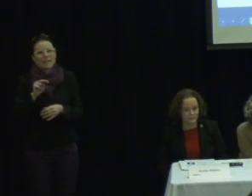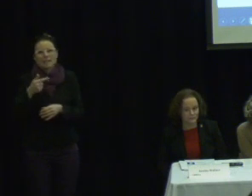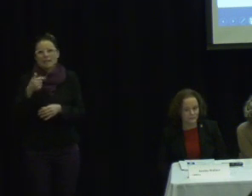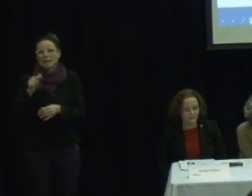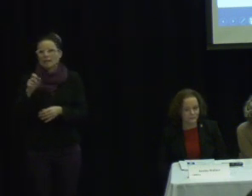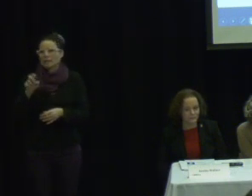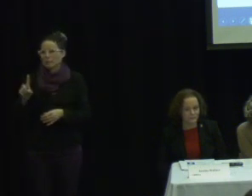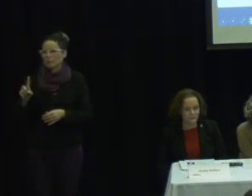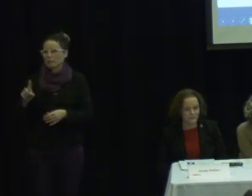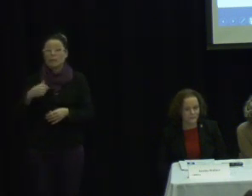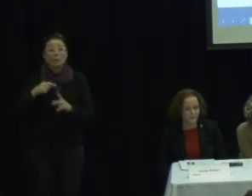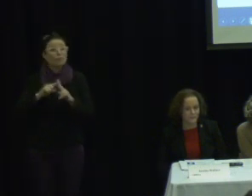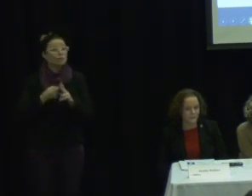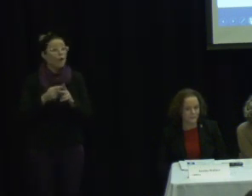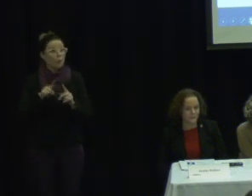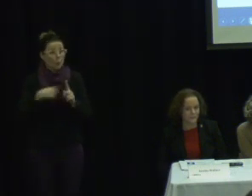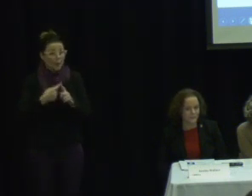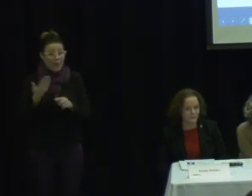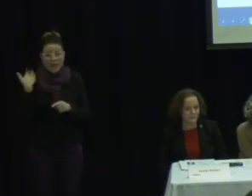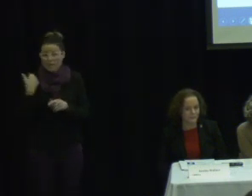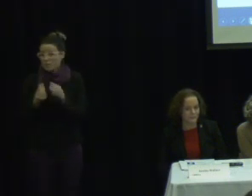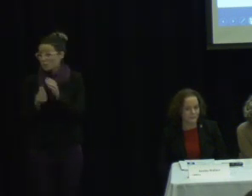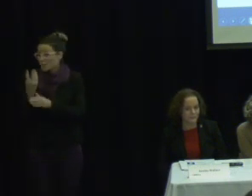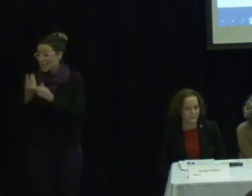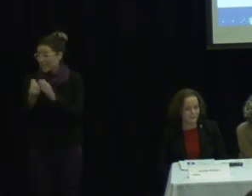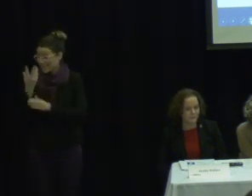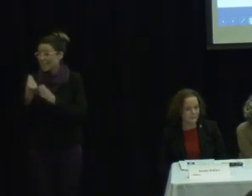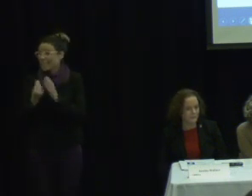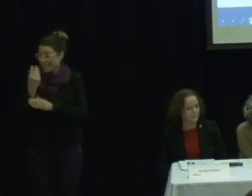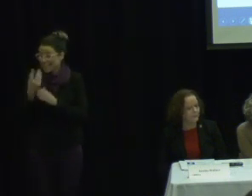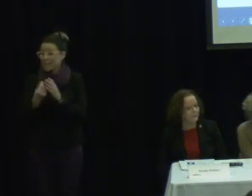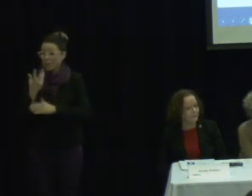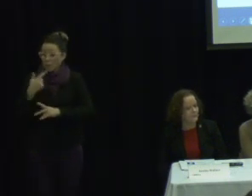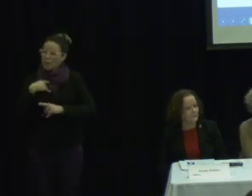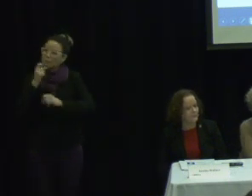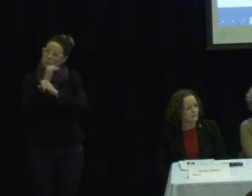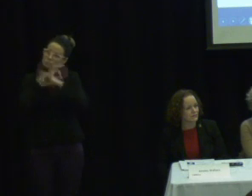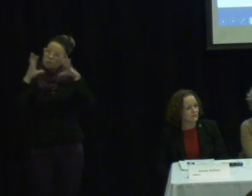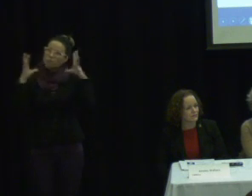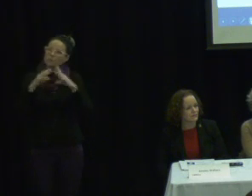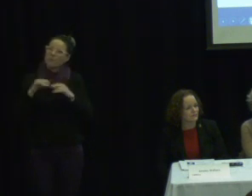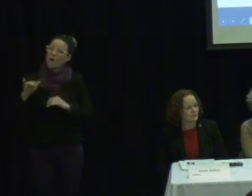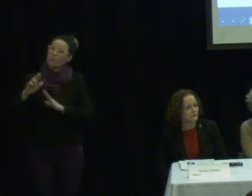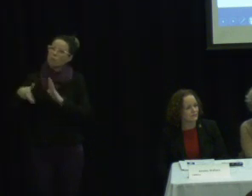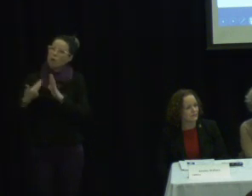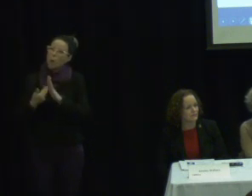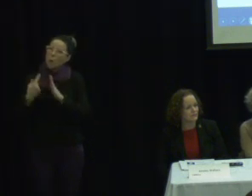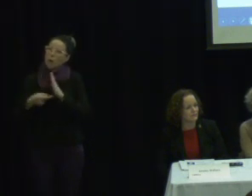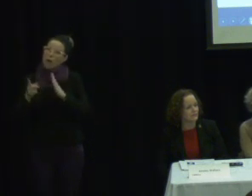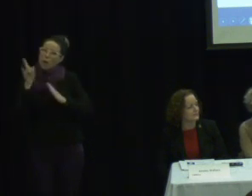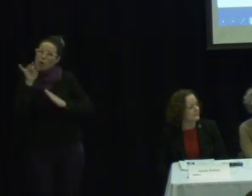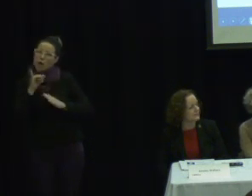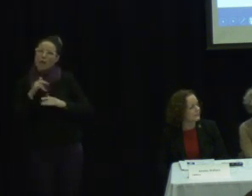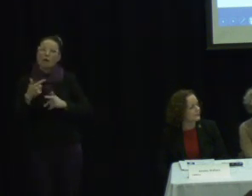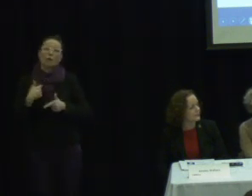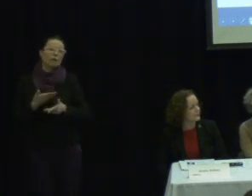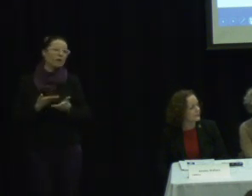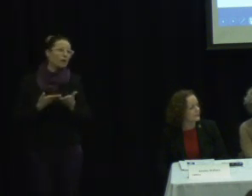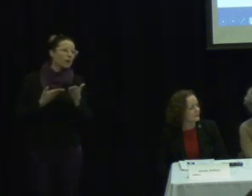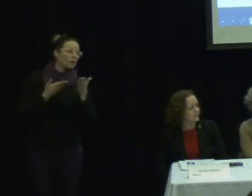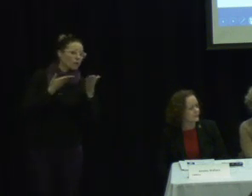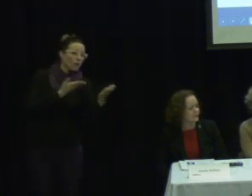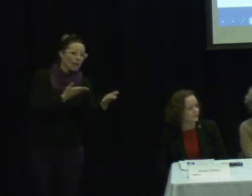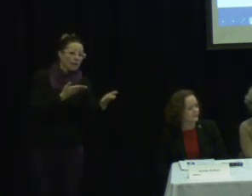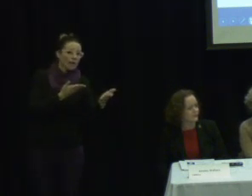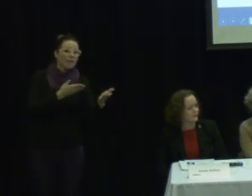started this work last spring, reimagining what this role is going to look like, bringing it back to IDEC, getting adjusted,